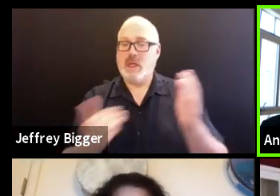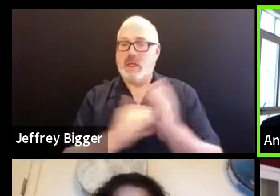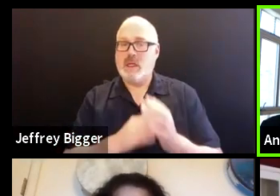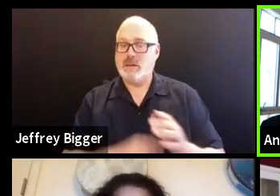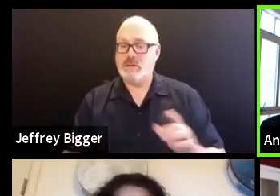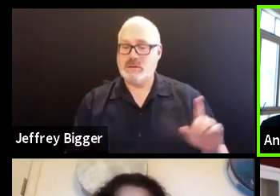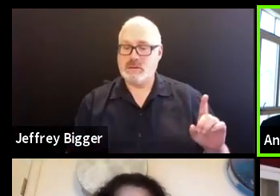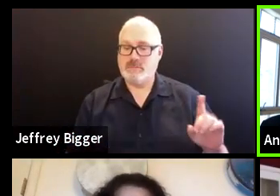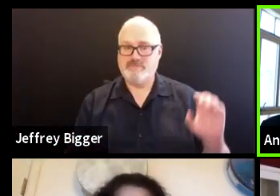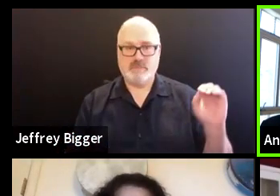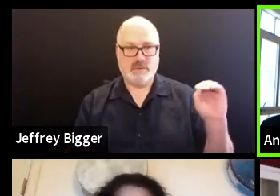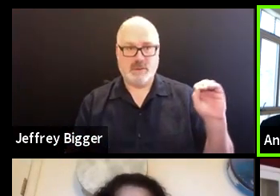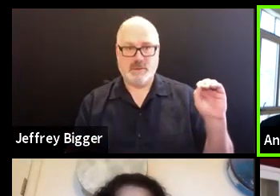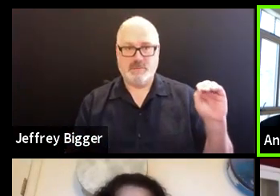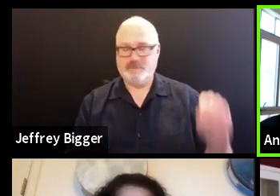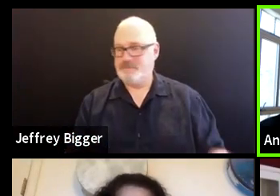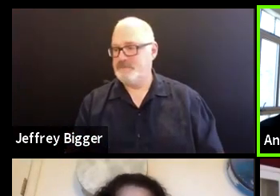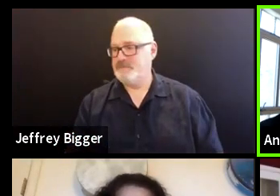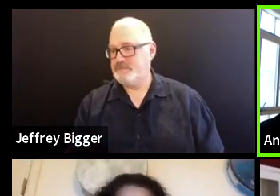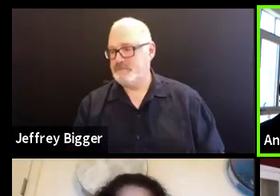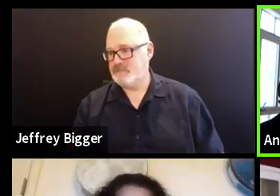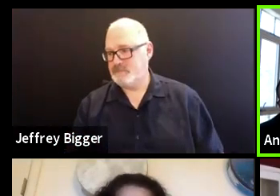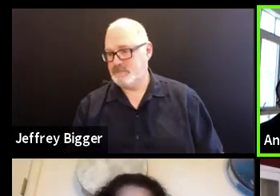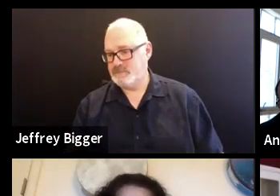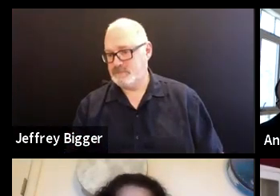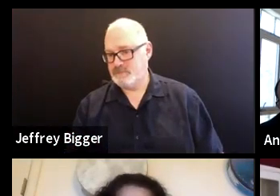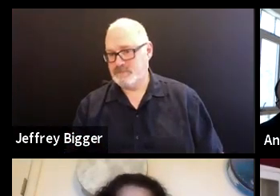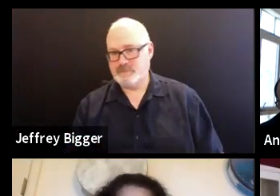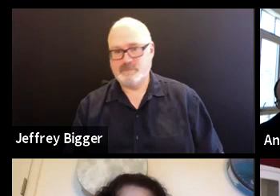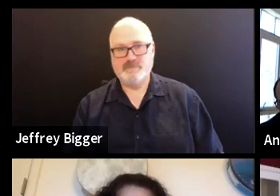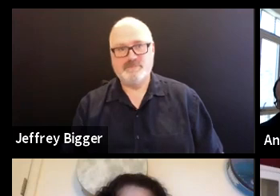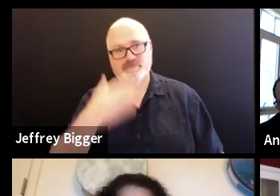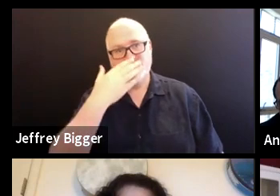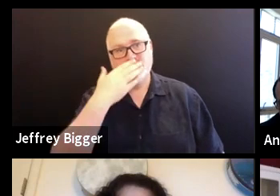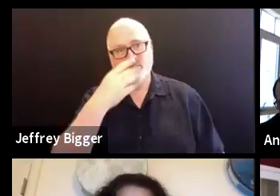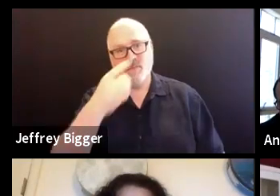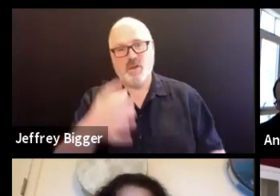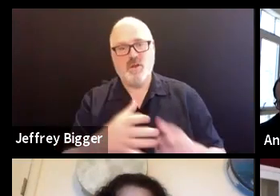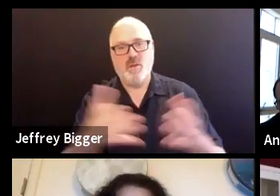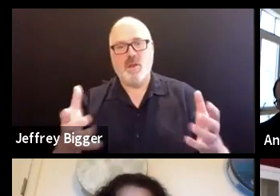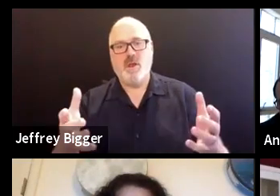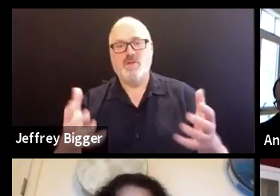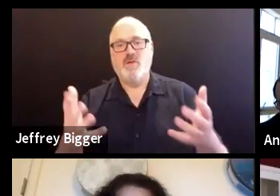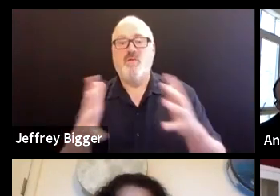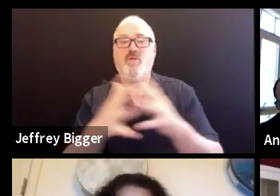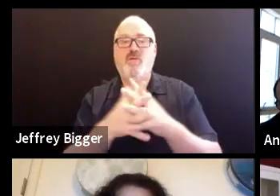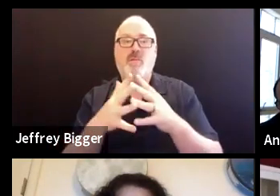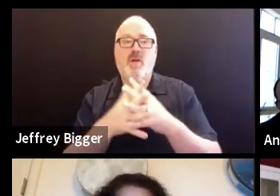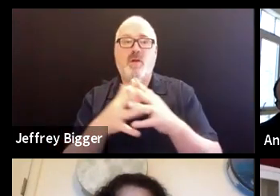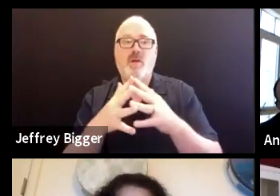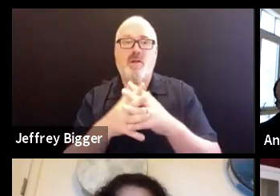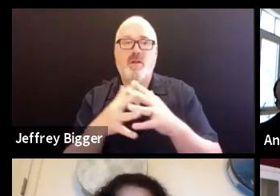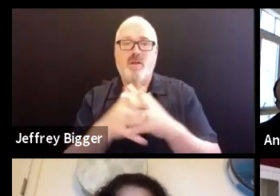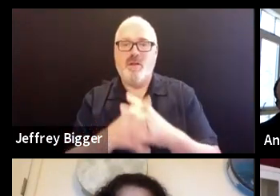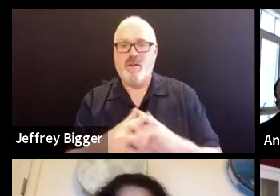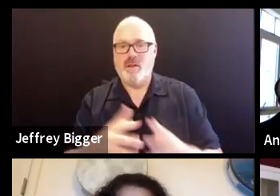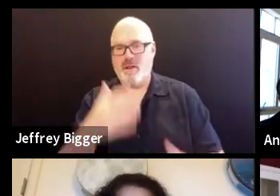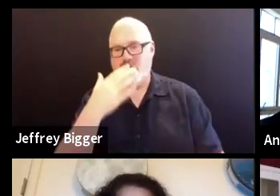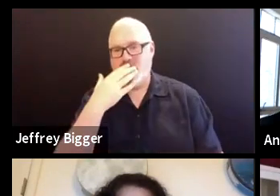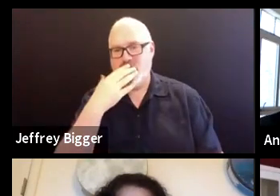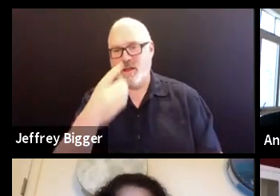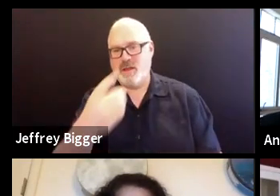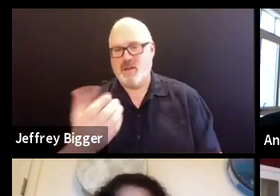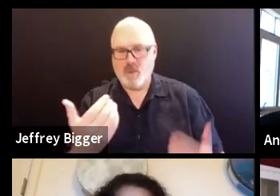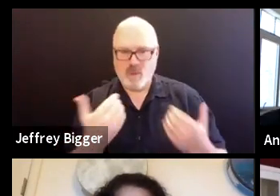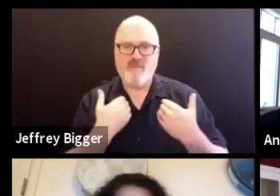Opposed? Okay. Thank you very much. Football. Thank you. Yes, we